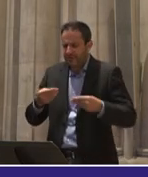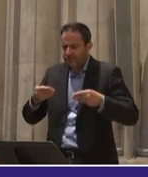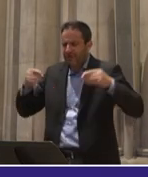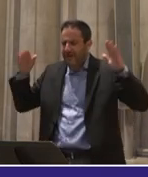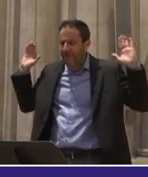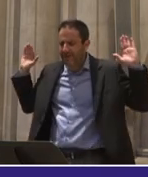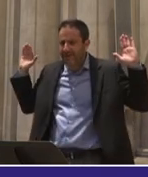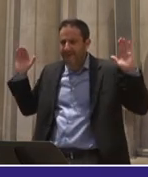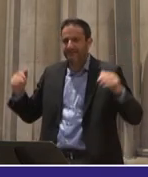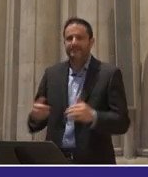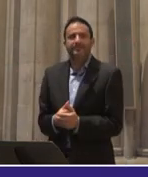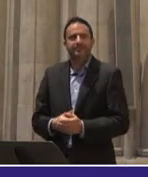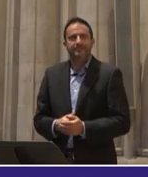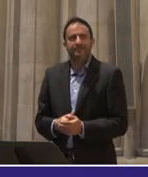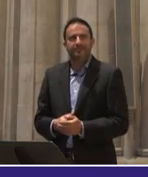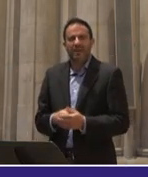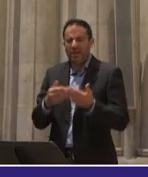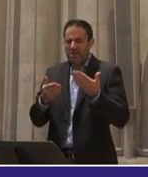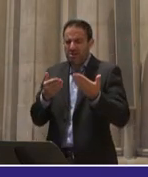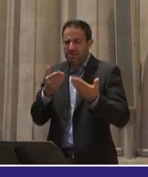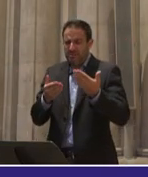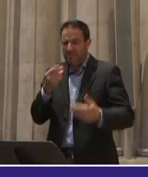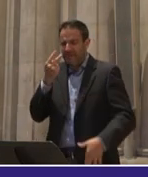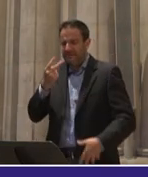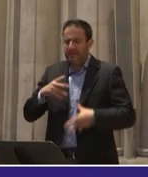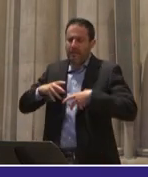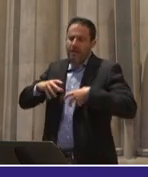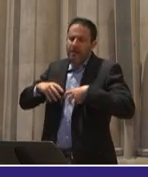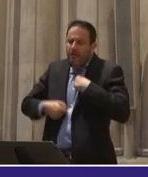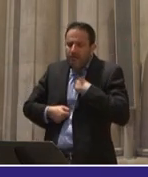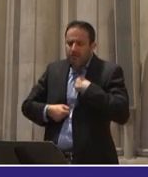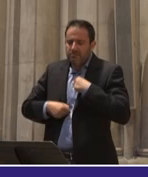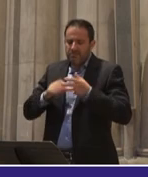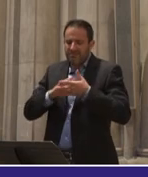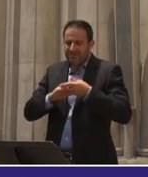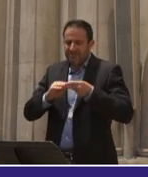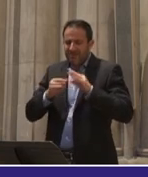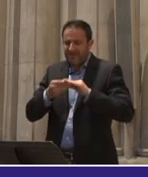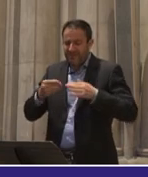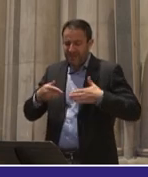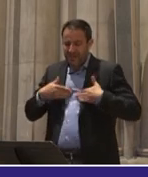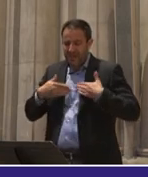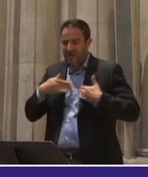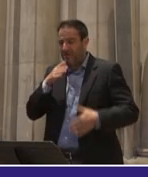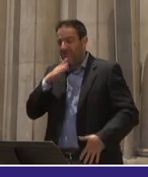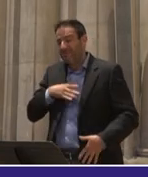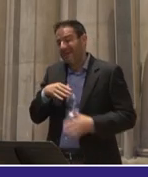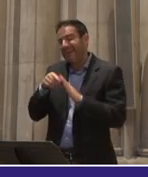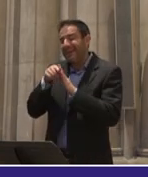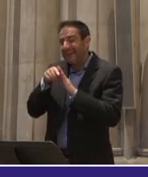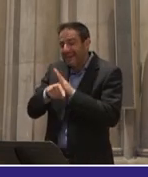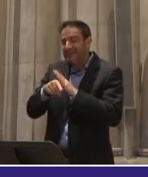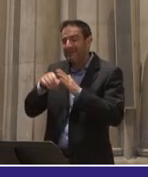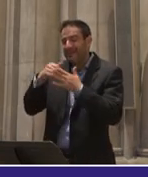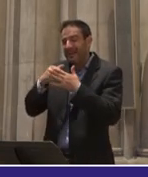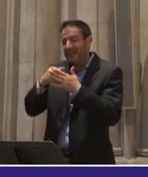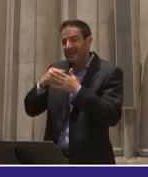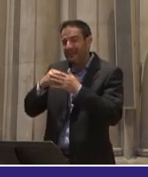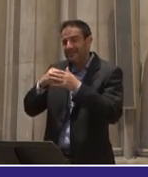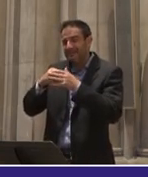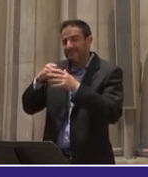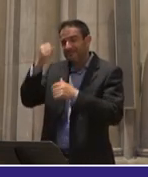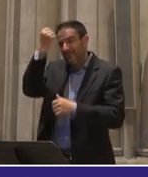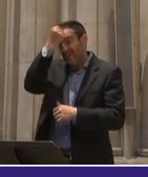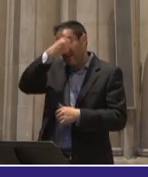part. You may have seen the heartbreaking story of the young woman killed in Afghanistan this week. And the last picture she